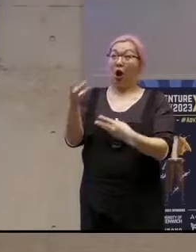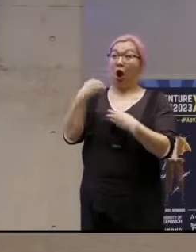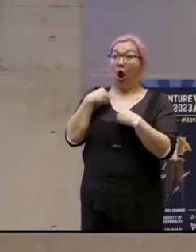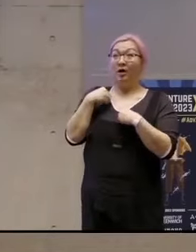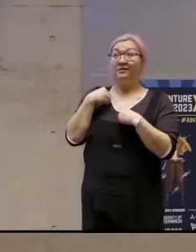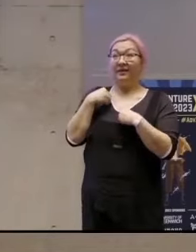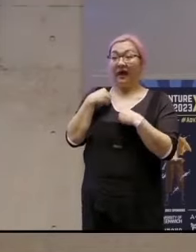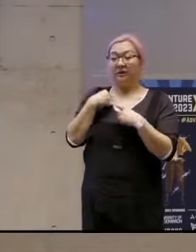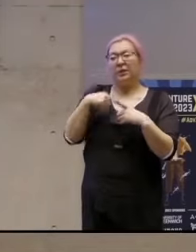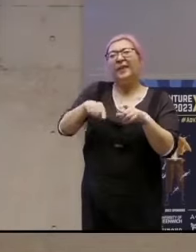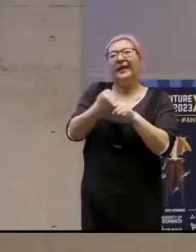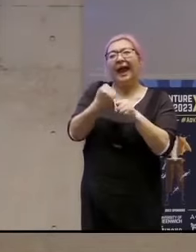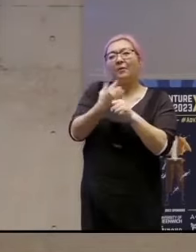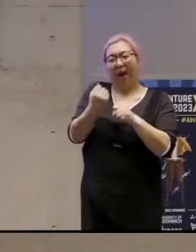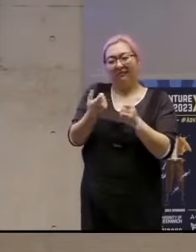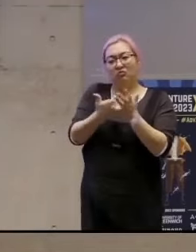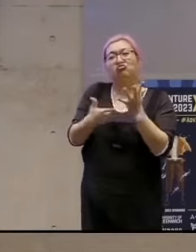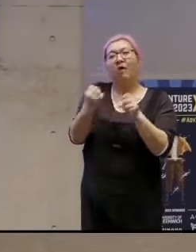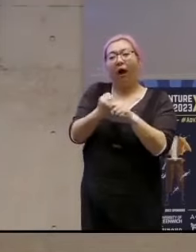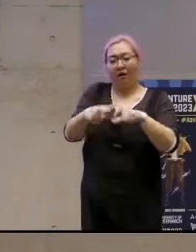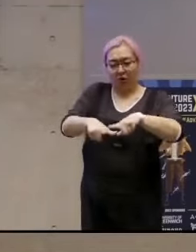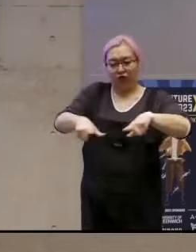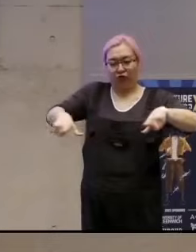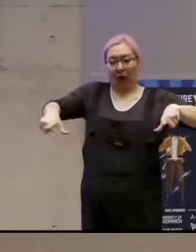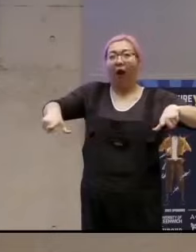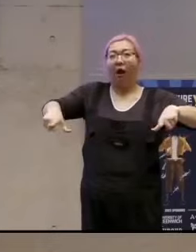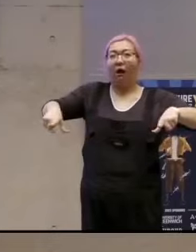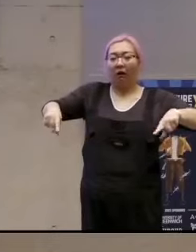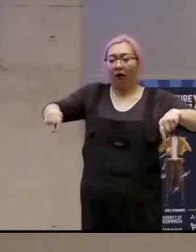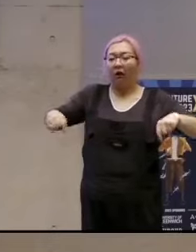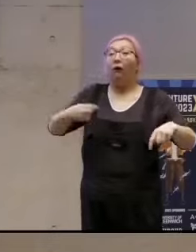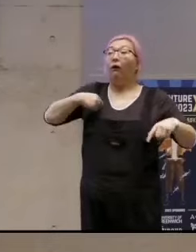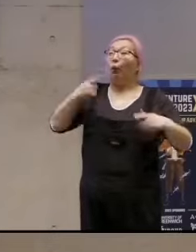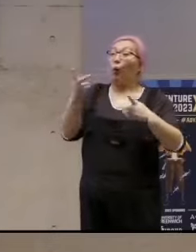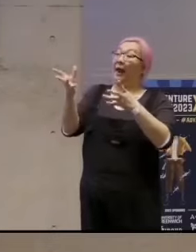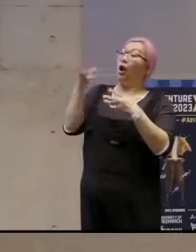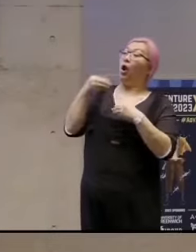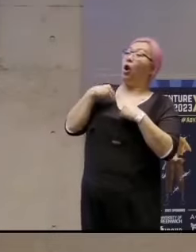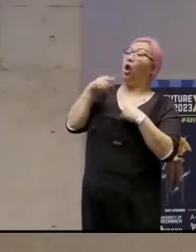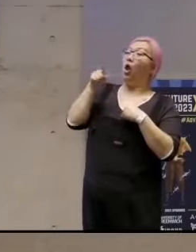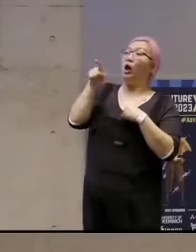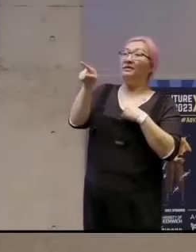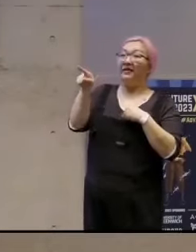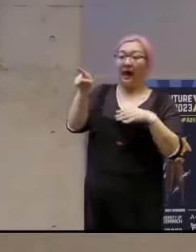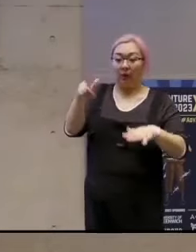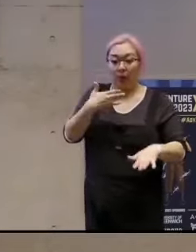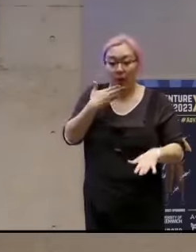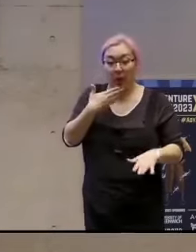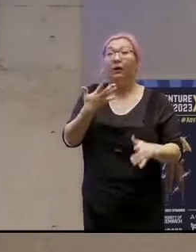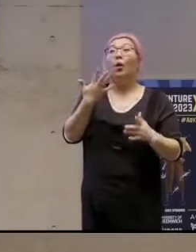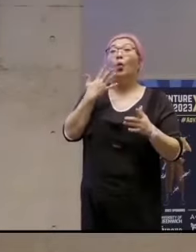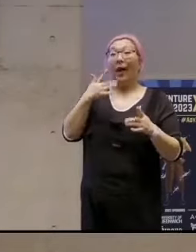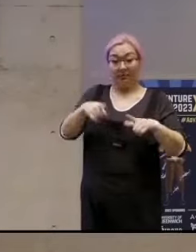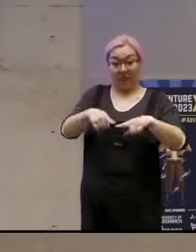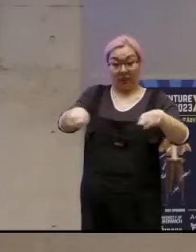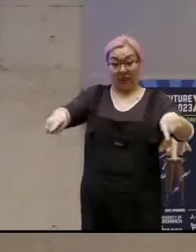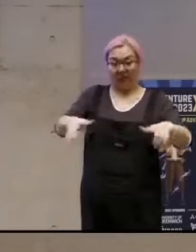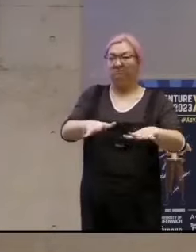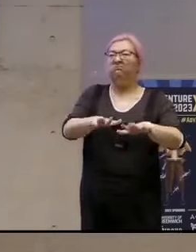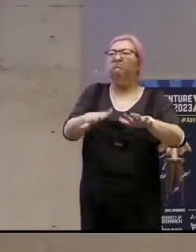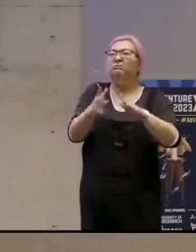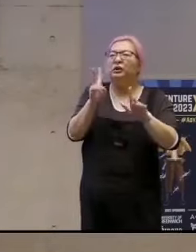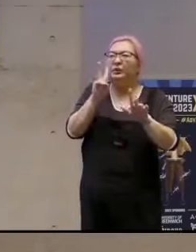be seen as either a hole or a change in level, and they might trip over it. So we used that to like block